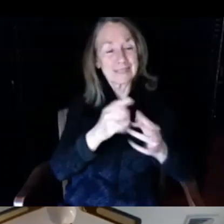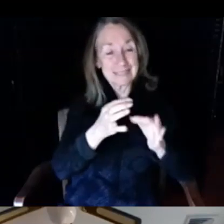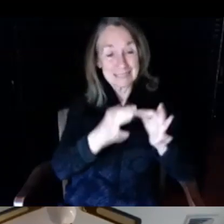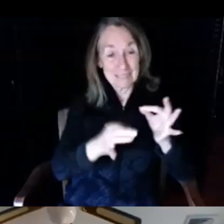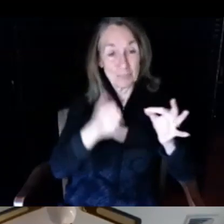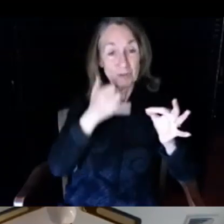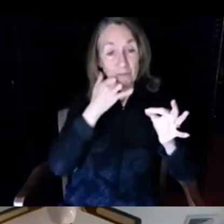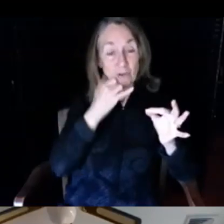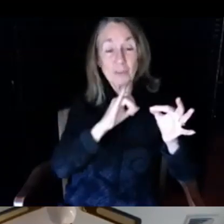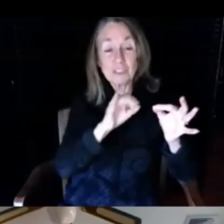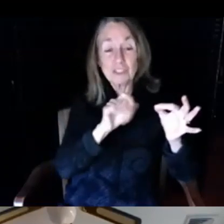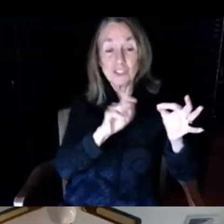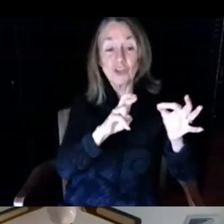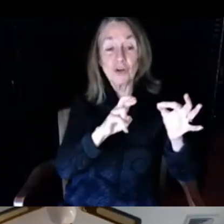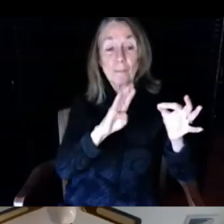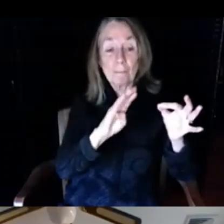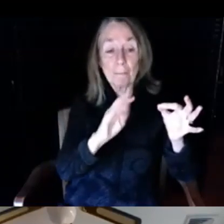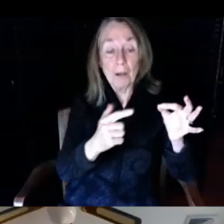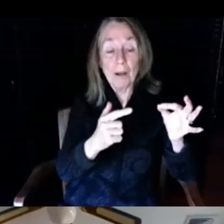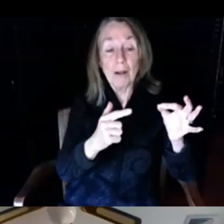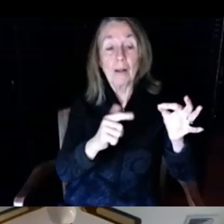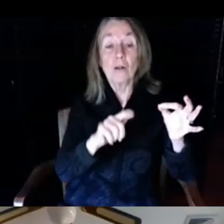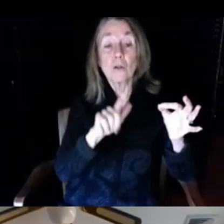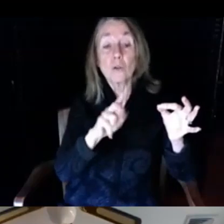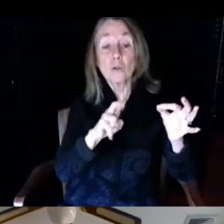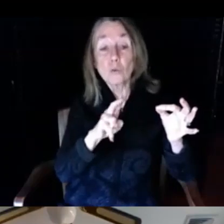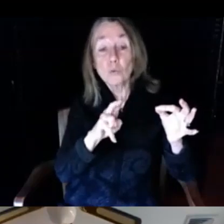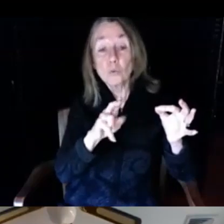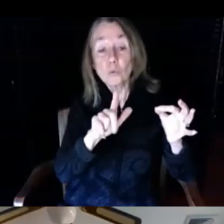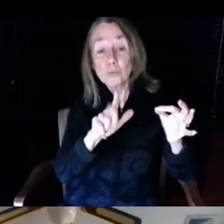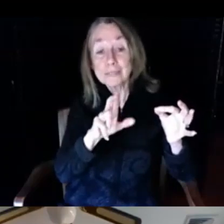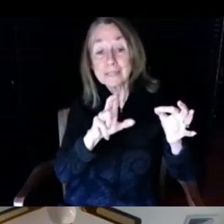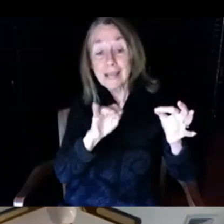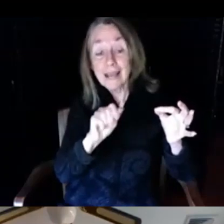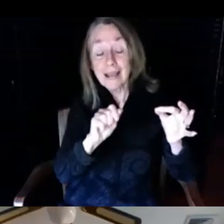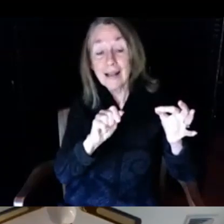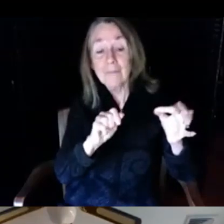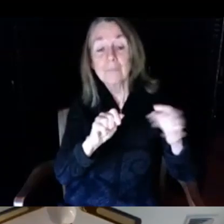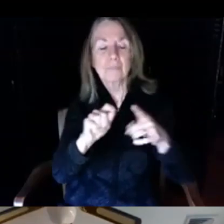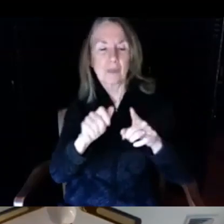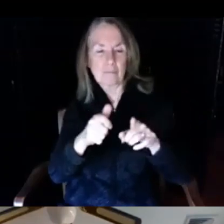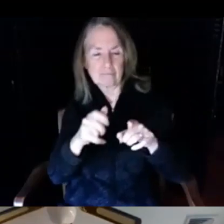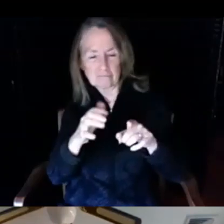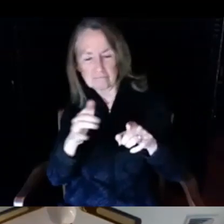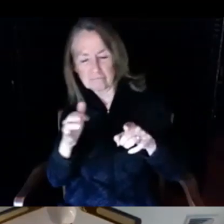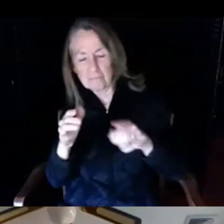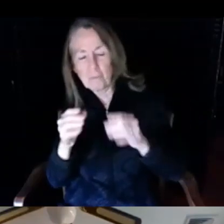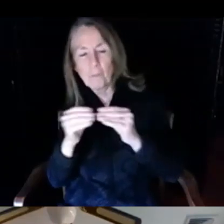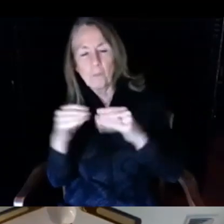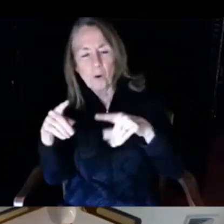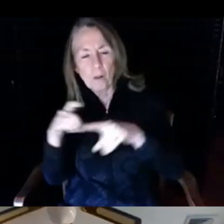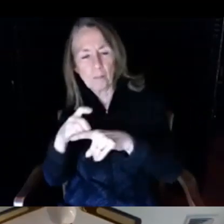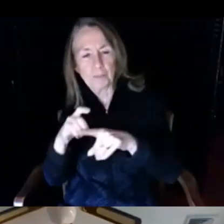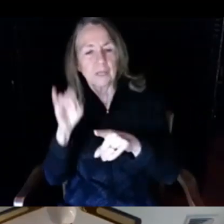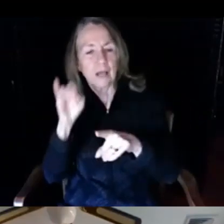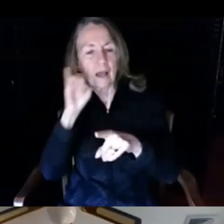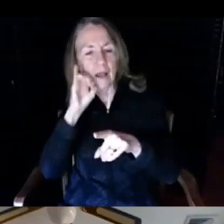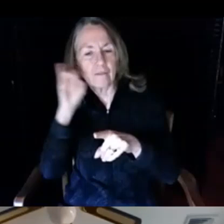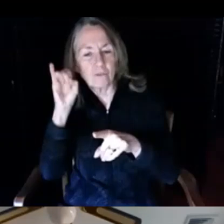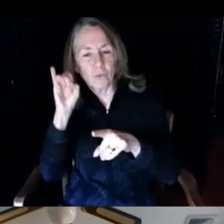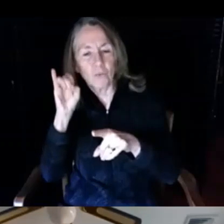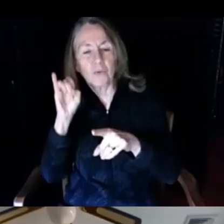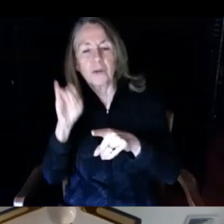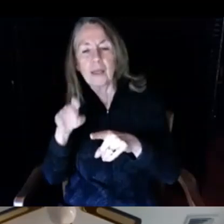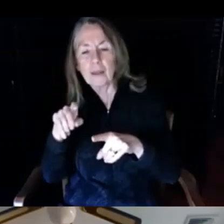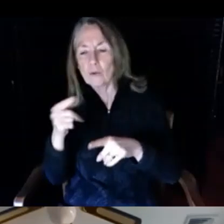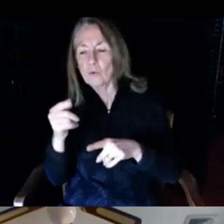like the iPhone and the Google Pixel. The Jitterbug is really good for an elderly person that